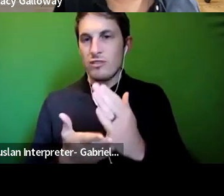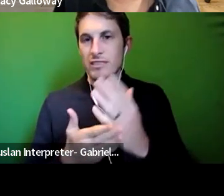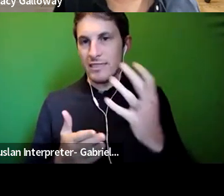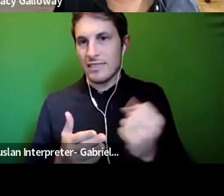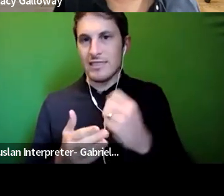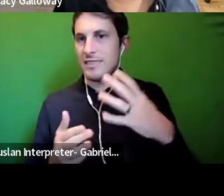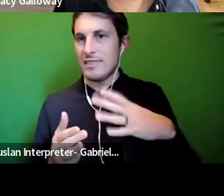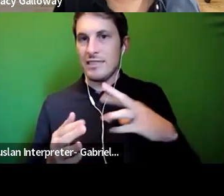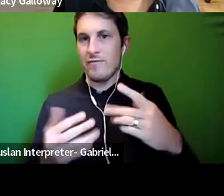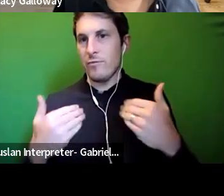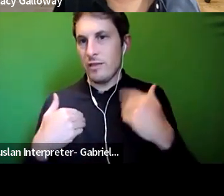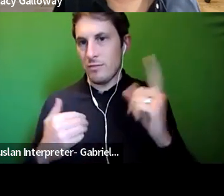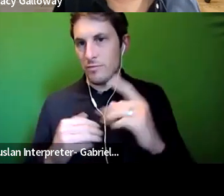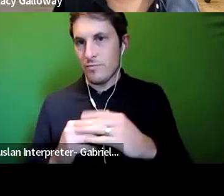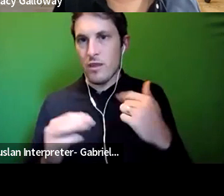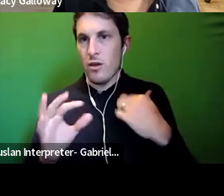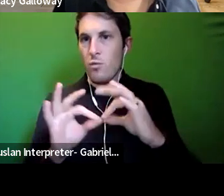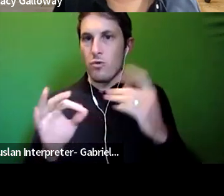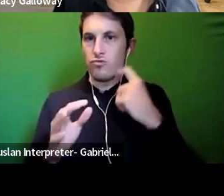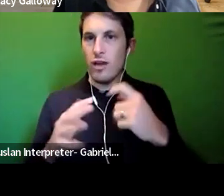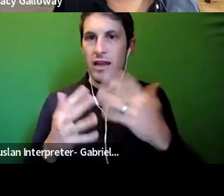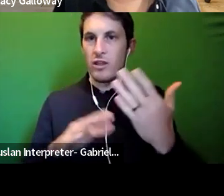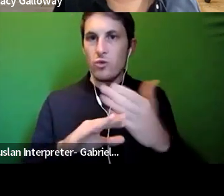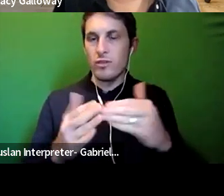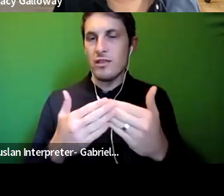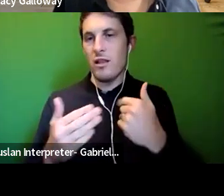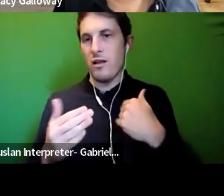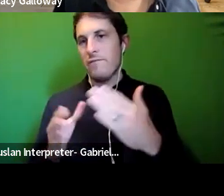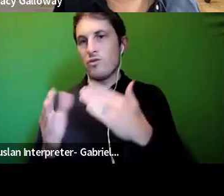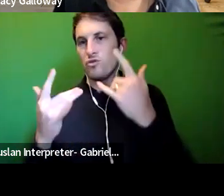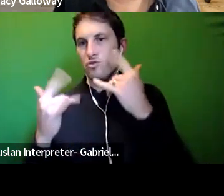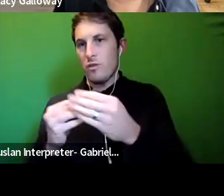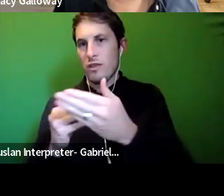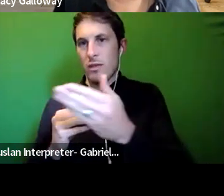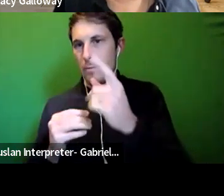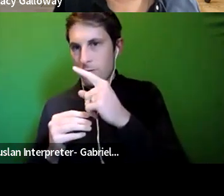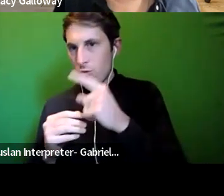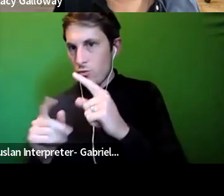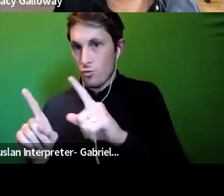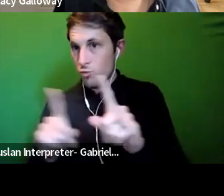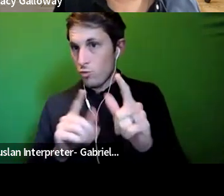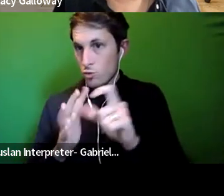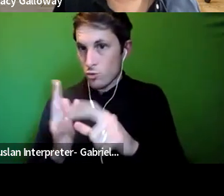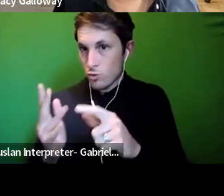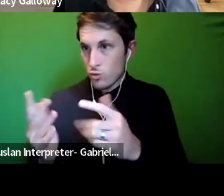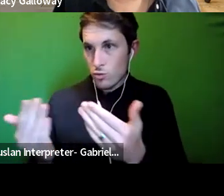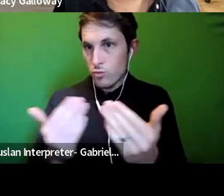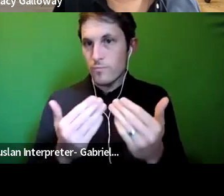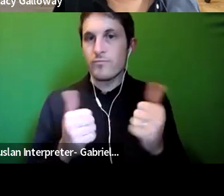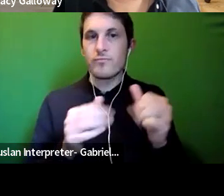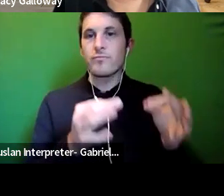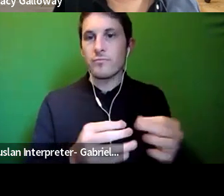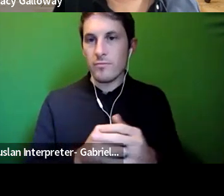moment. I won't try anything new until I've checked with all these other people to say, okay, like, what have you guys been doing with it? And having